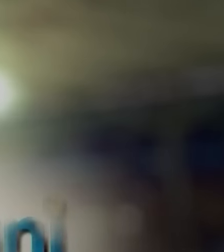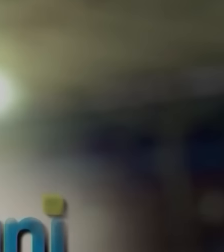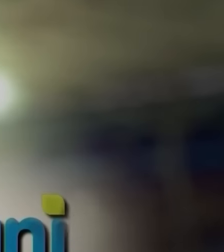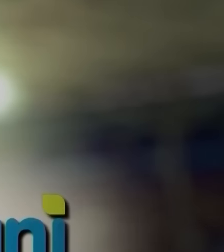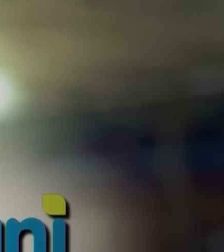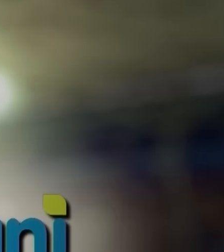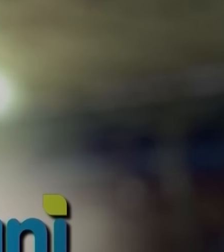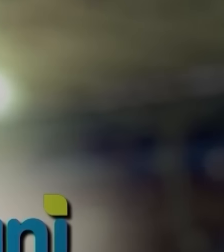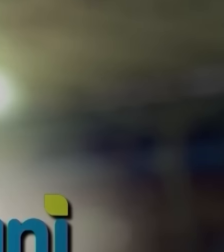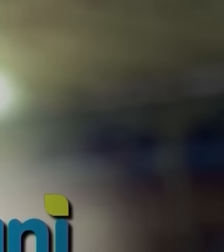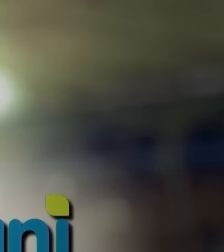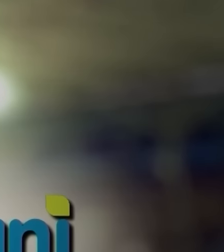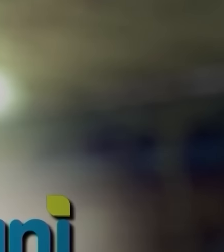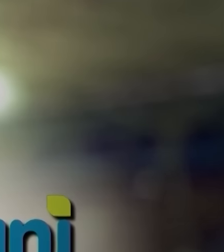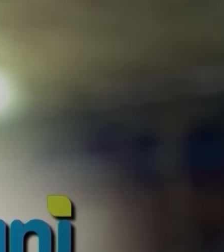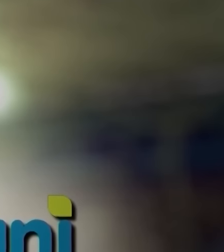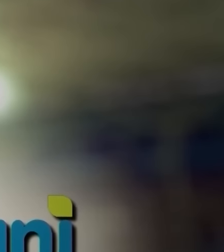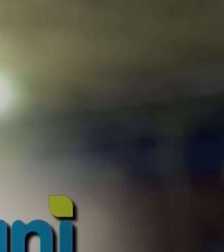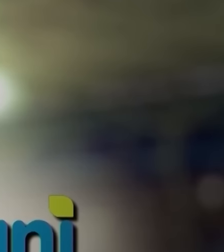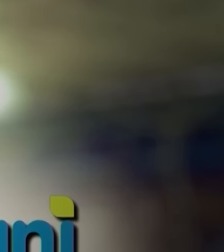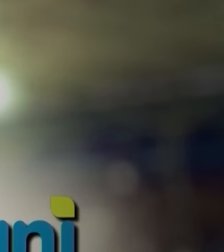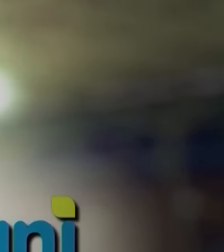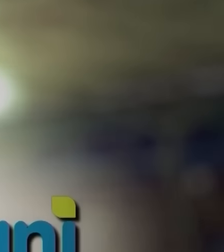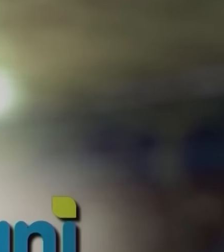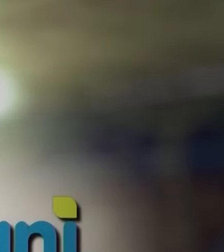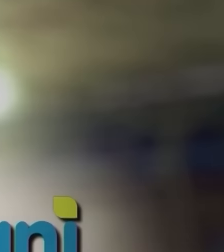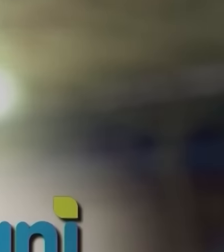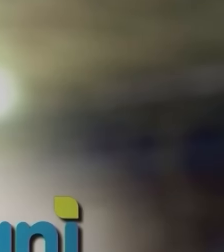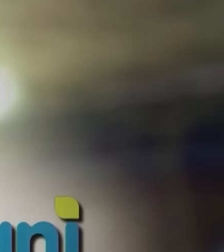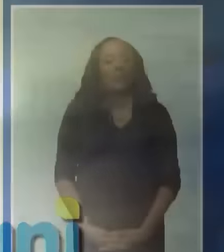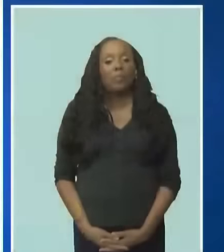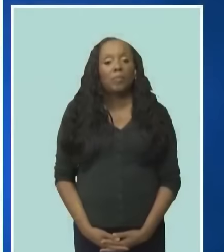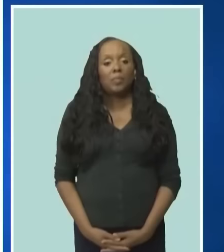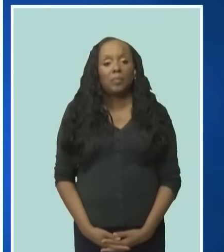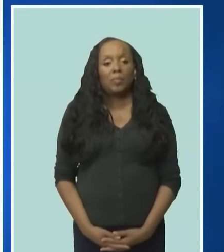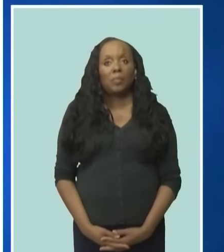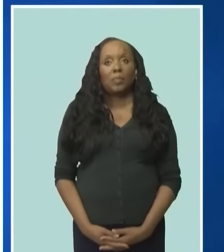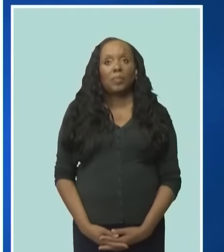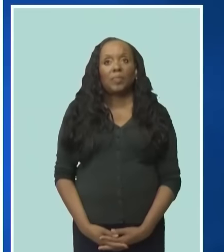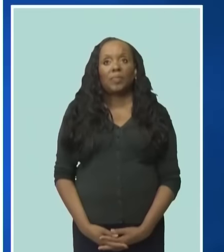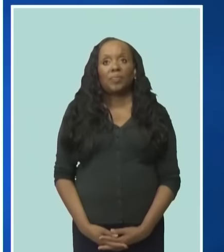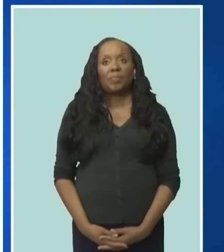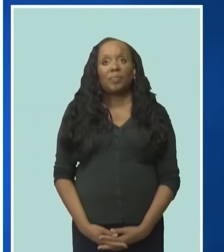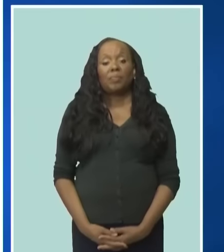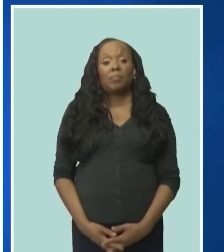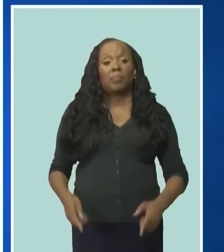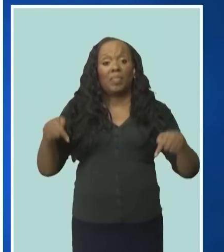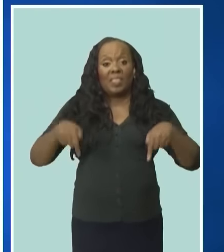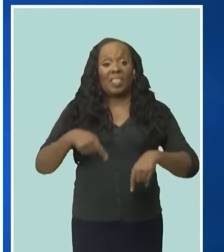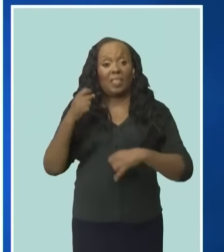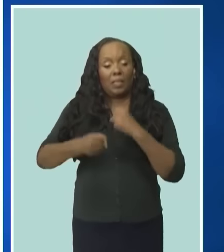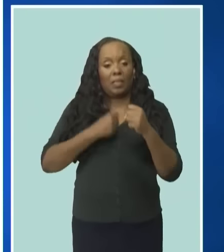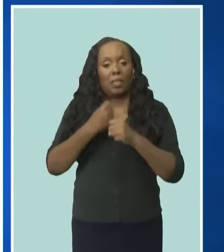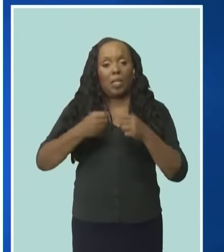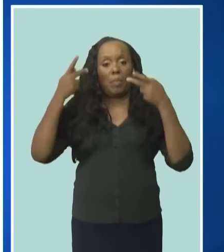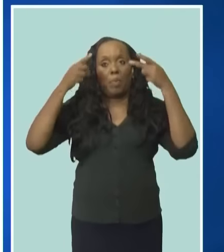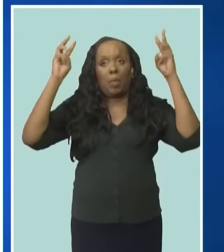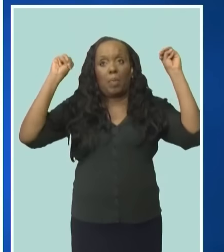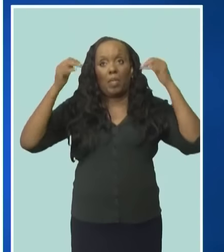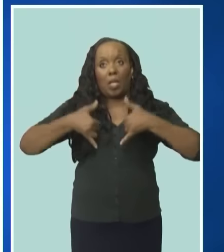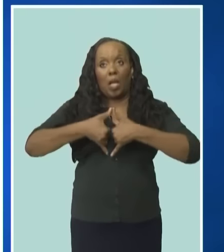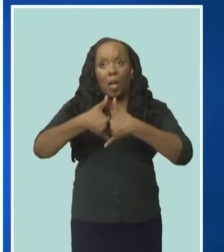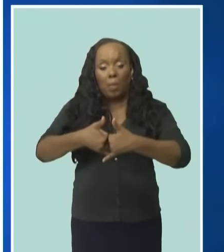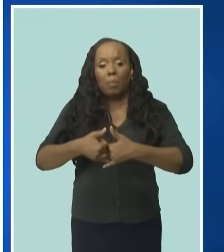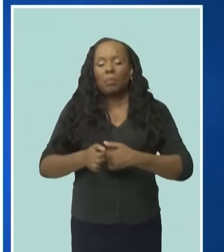Power, and Dasani. Live first, Dasani after. This year's Prime Minister's Cup is featuring